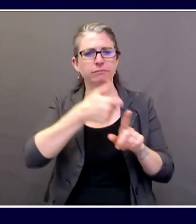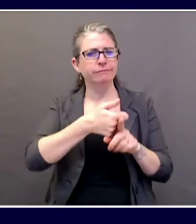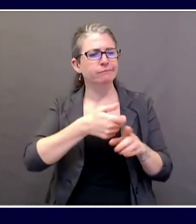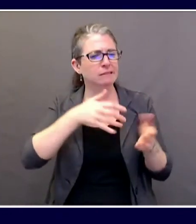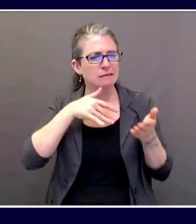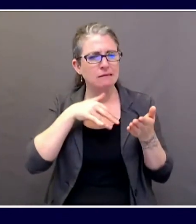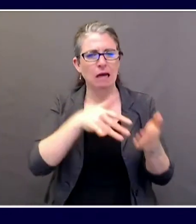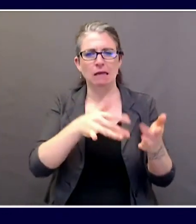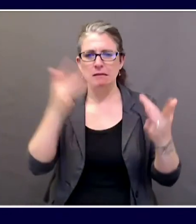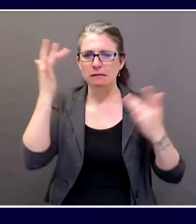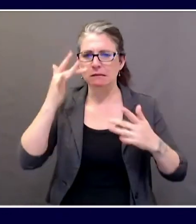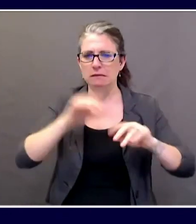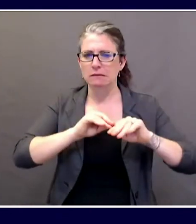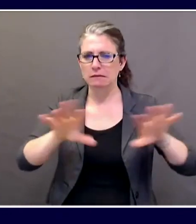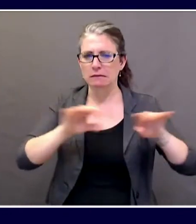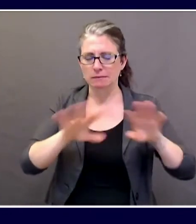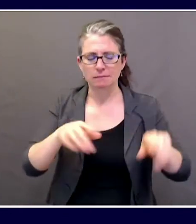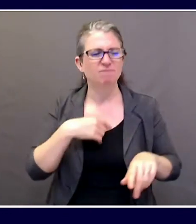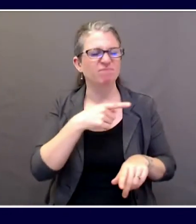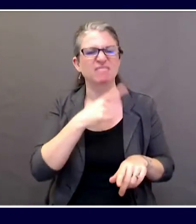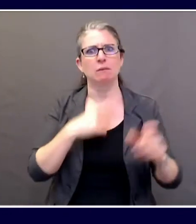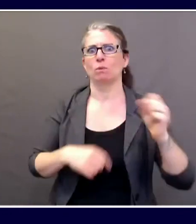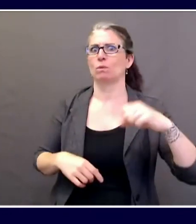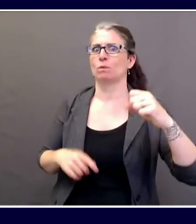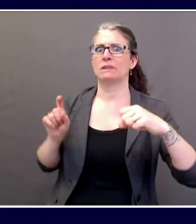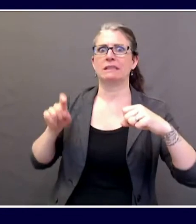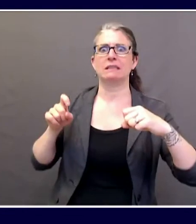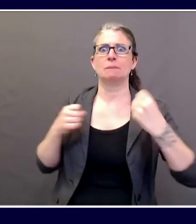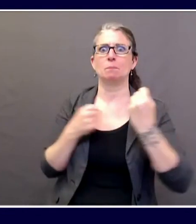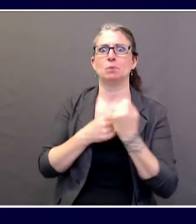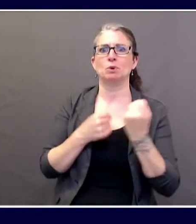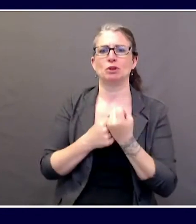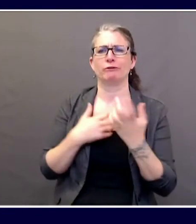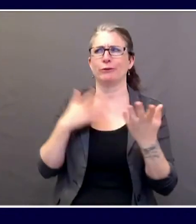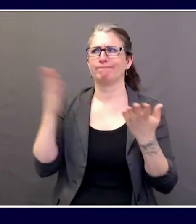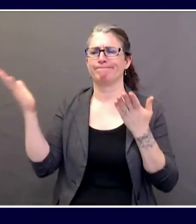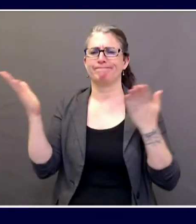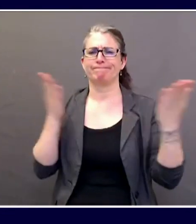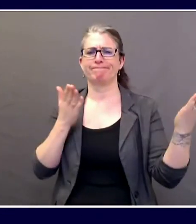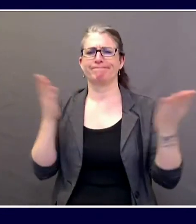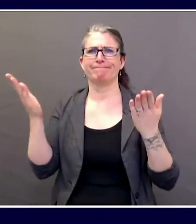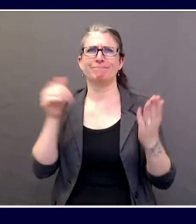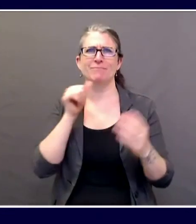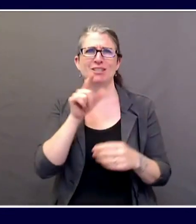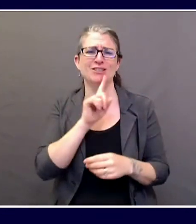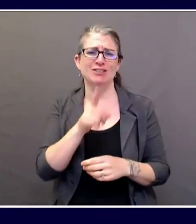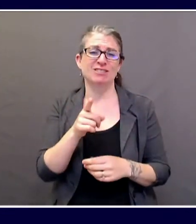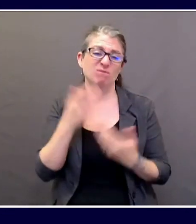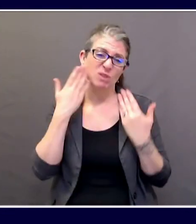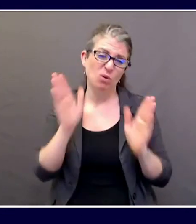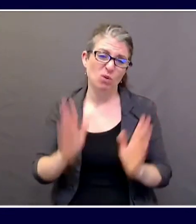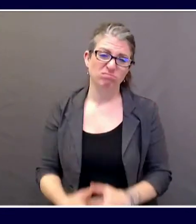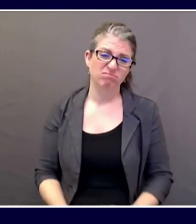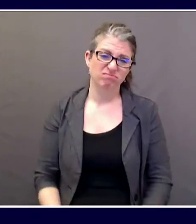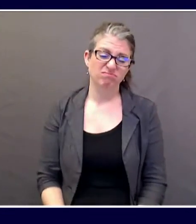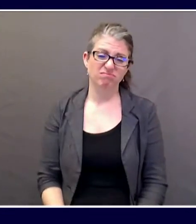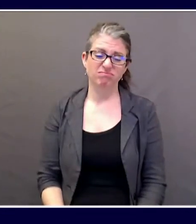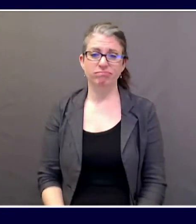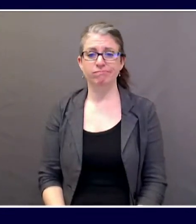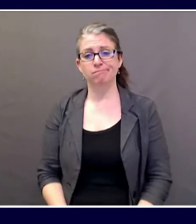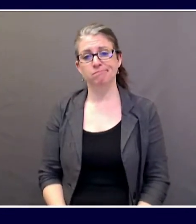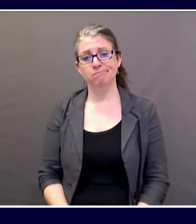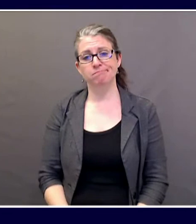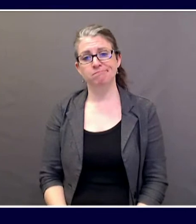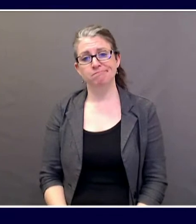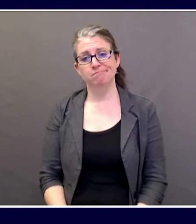as well as to any that are not yet known. Okay, great. And we've heard from a couple of listeners who received their first